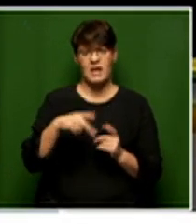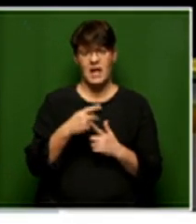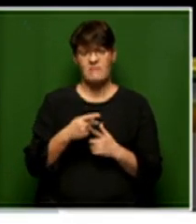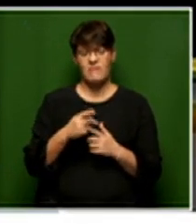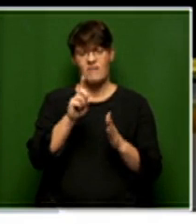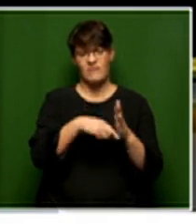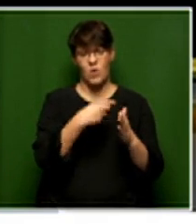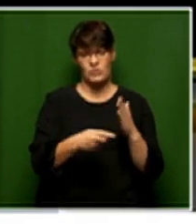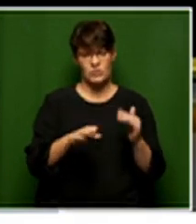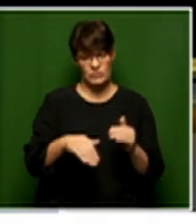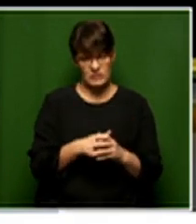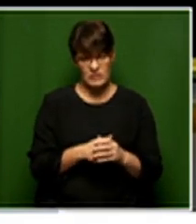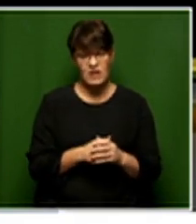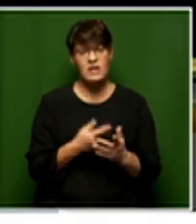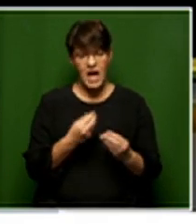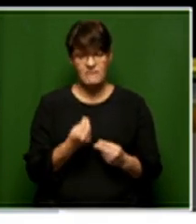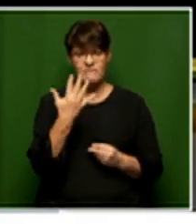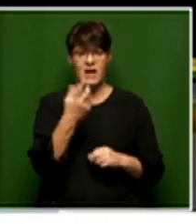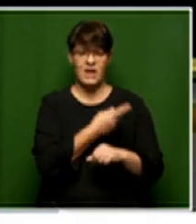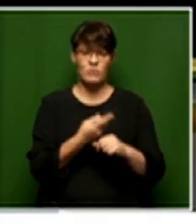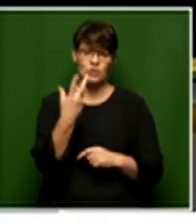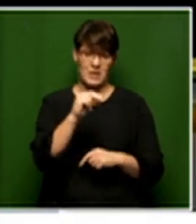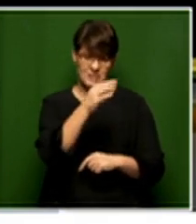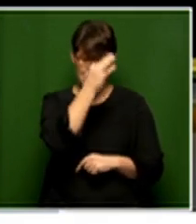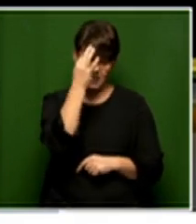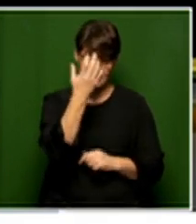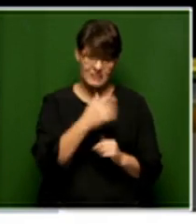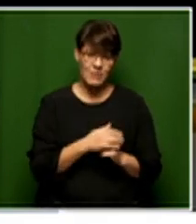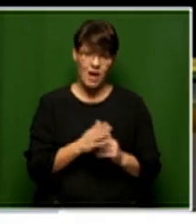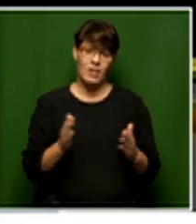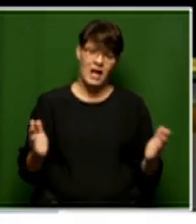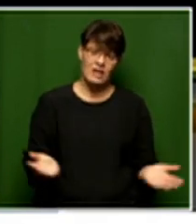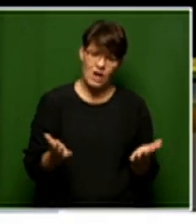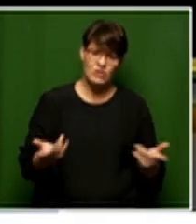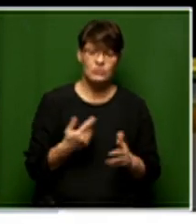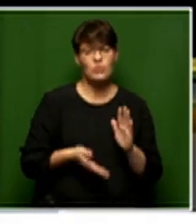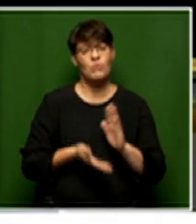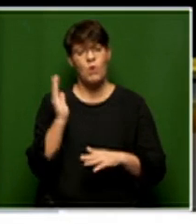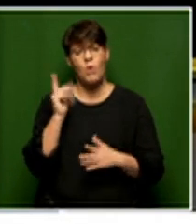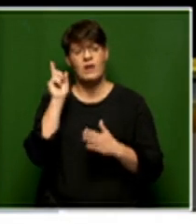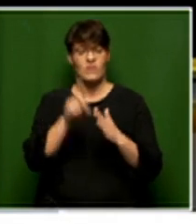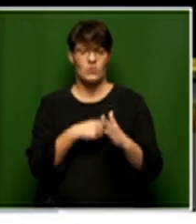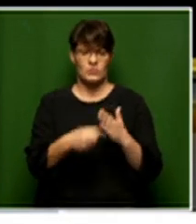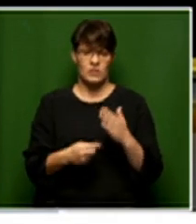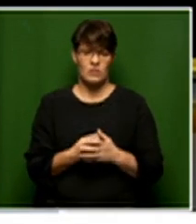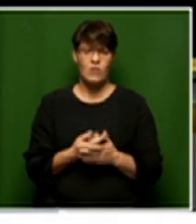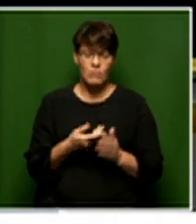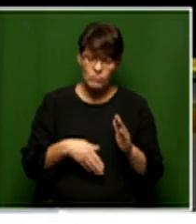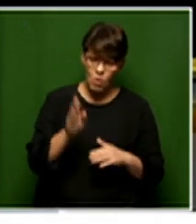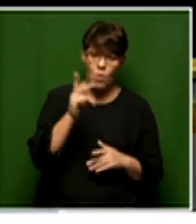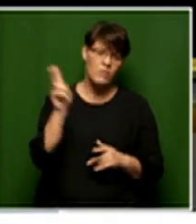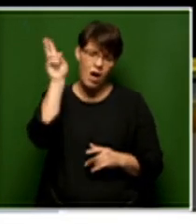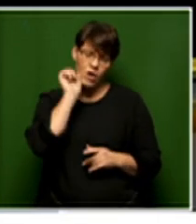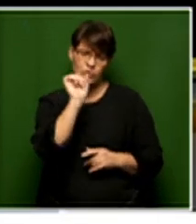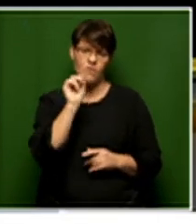haven't cast their vote yet. Yes, there's 5 hours and 20 minutes, but I would certainly encourage you to go out and vote. Do make your